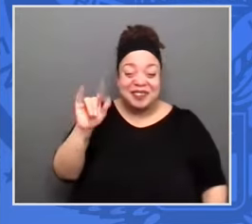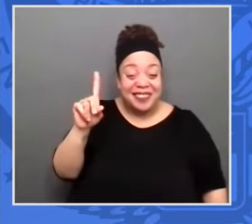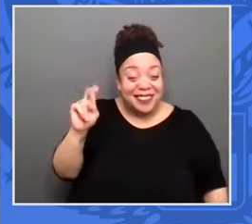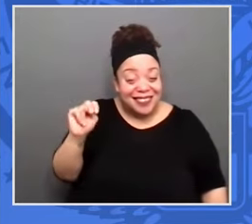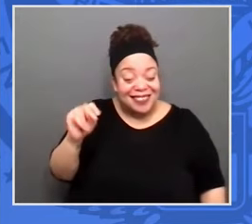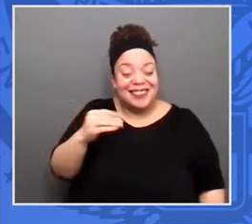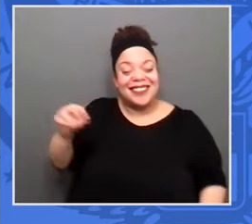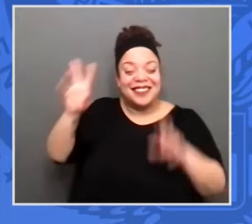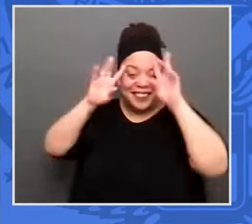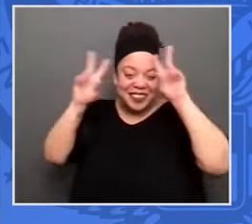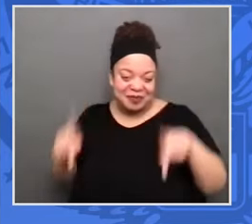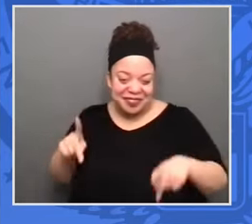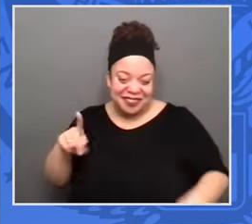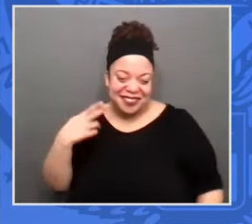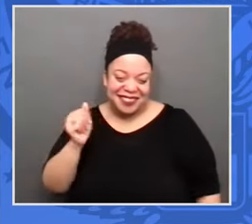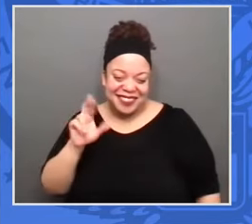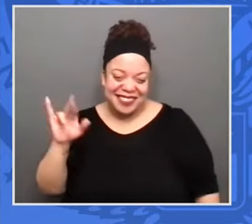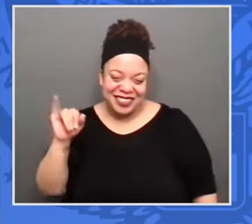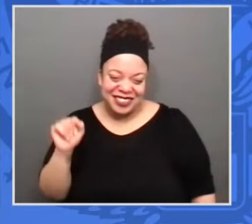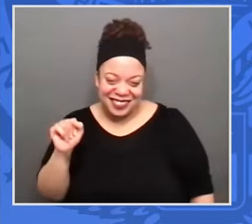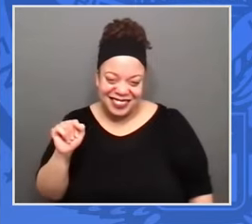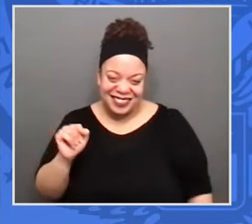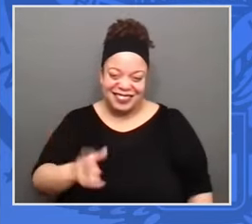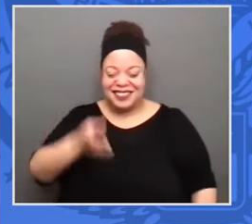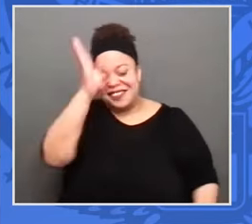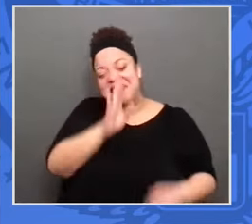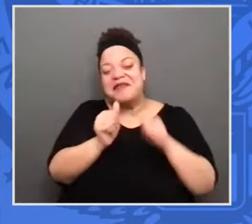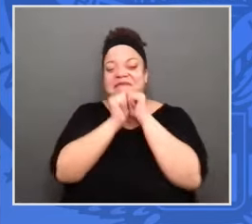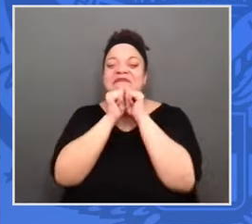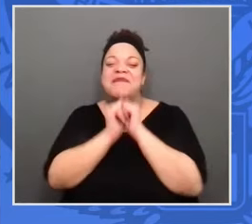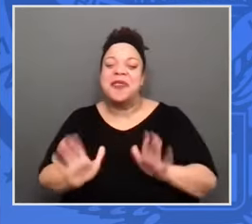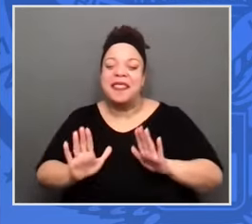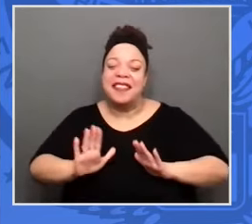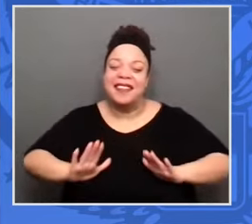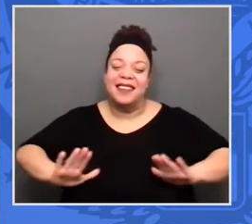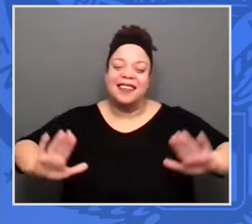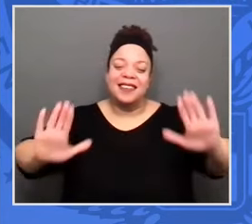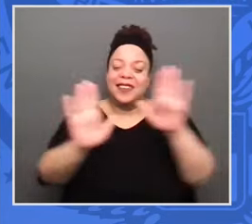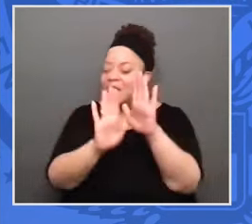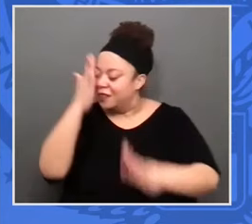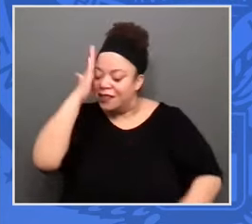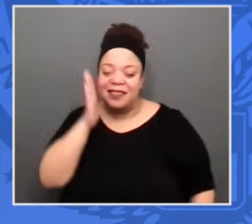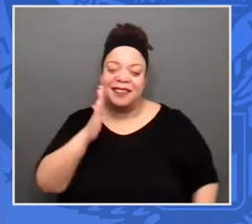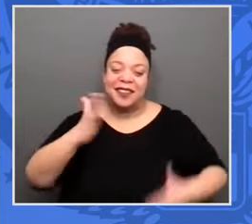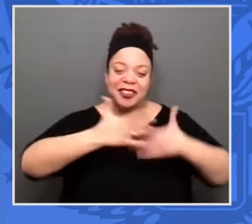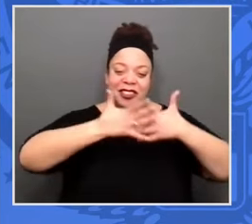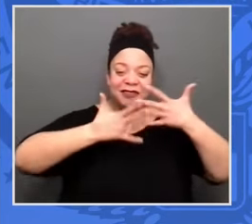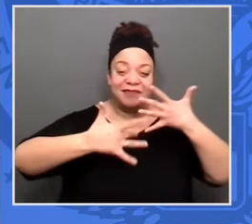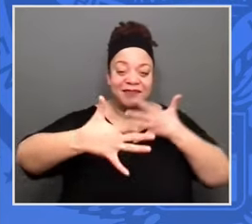Godspeed your efforts. From the Lincoln Memorial, good night, America.